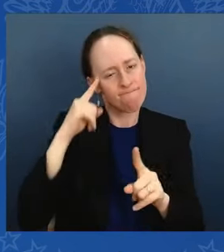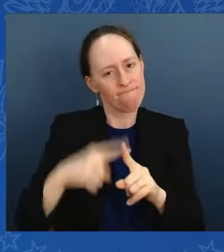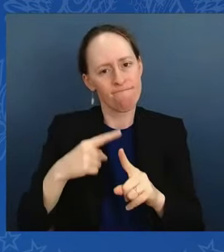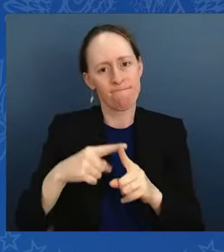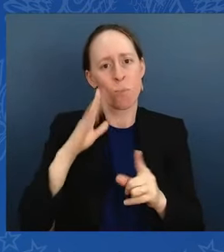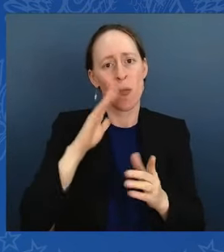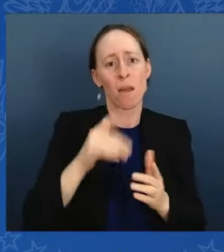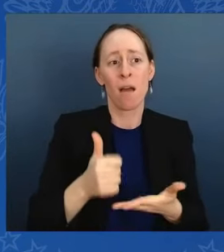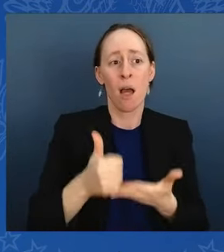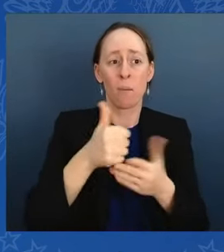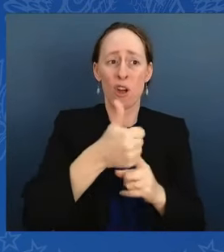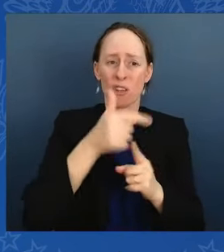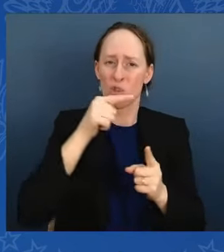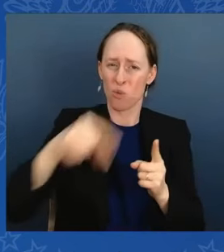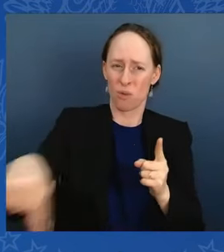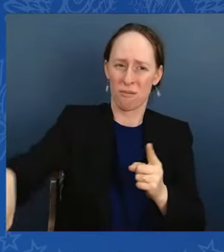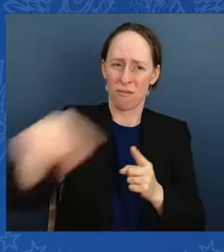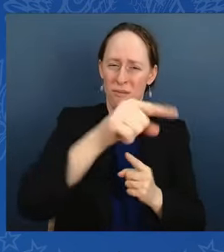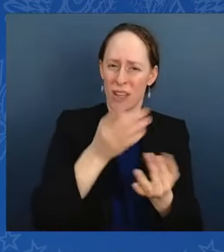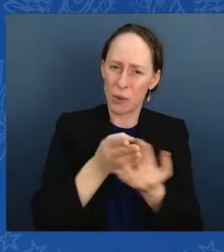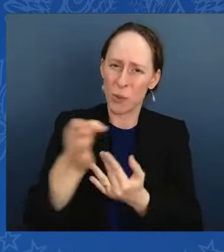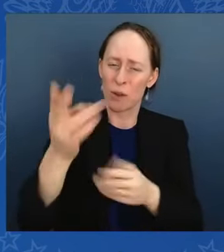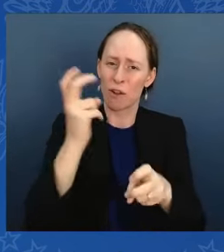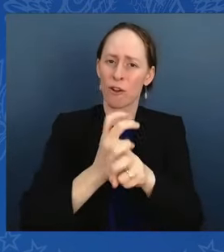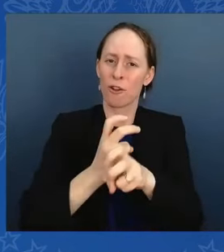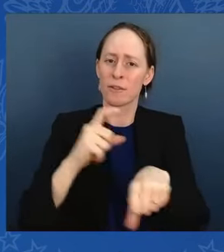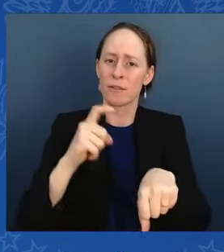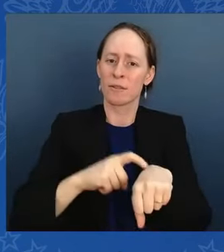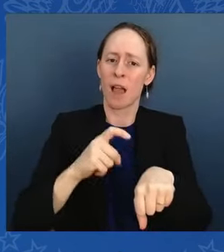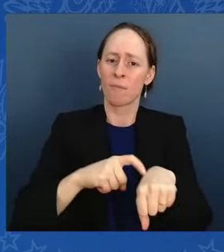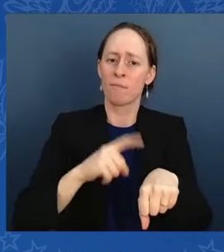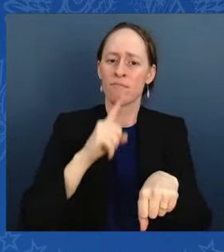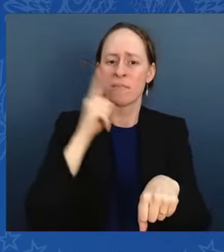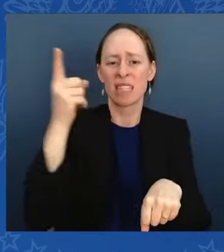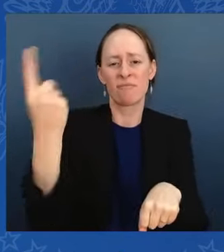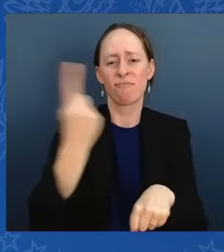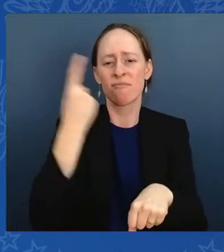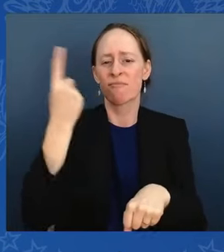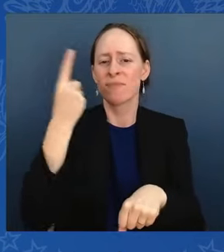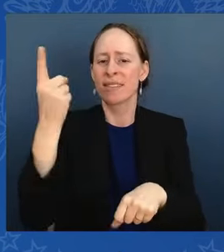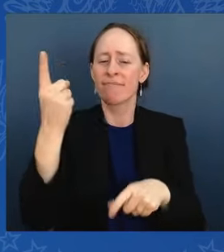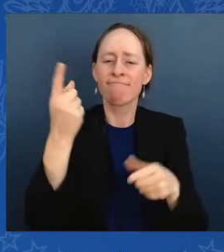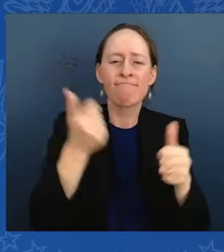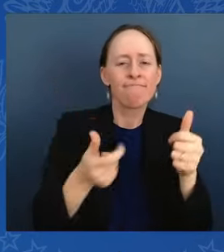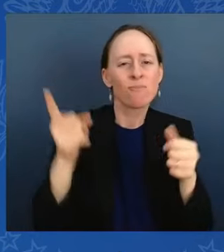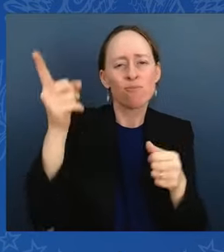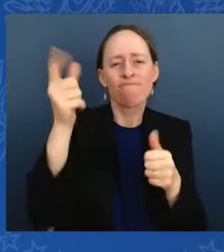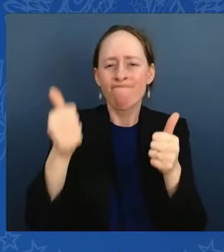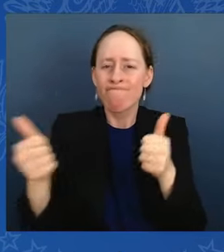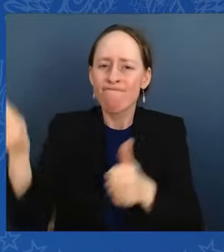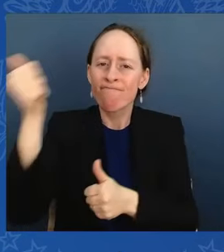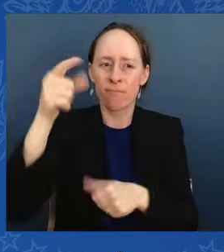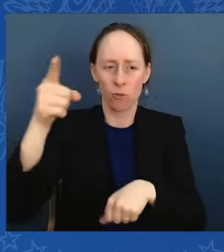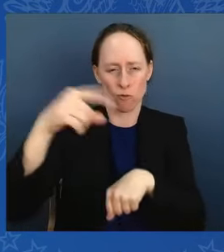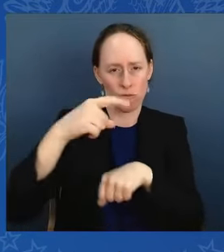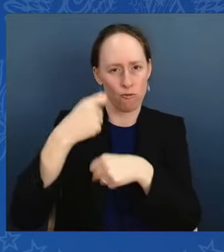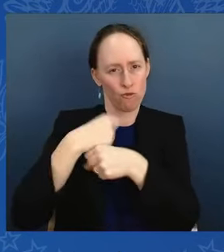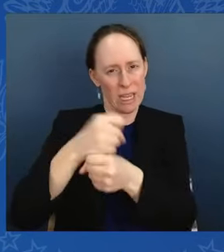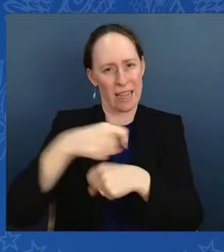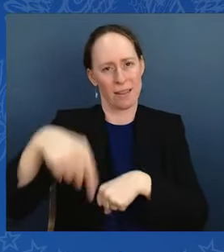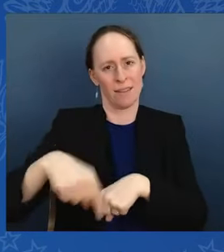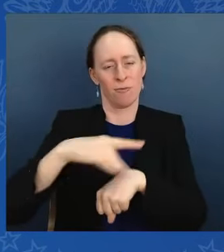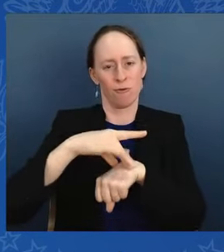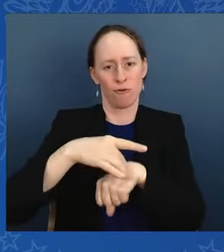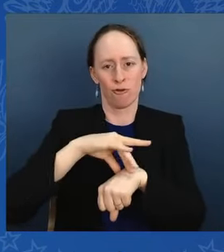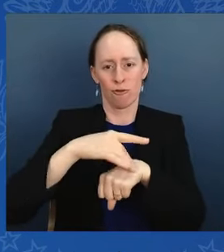Father, I know that you're sovereign over everything. Lord, this is your creation, and you control, and you see about everything and